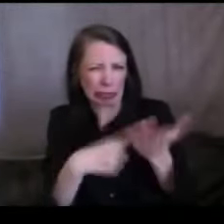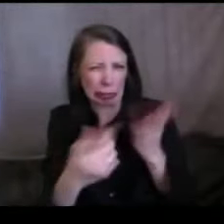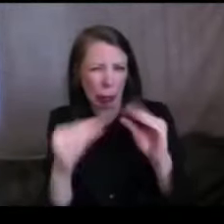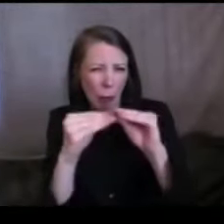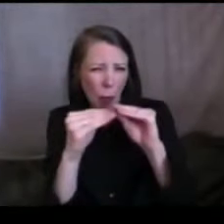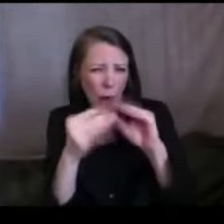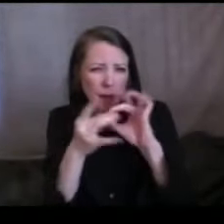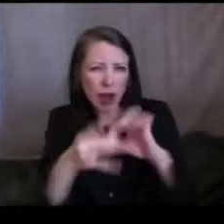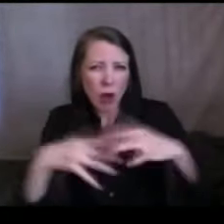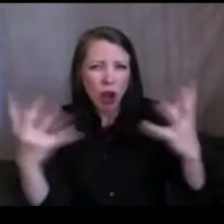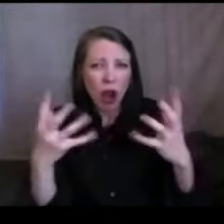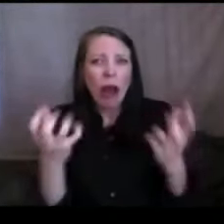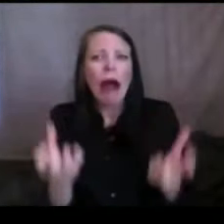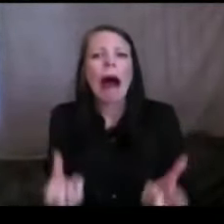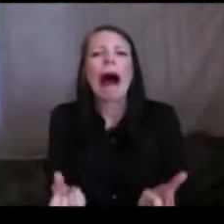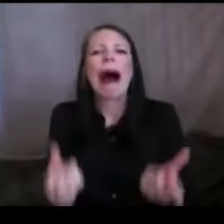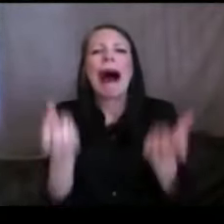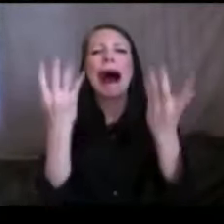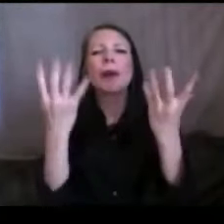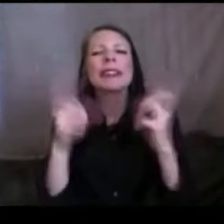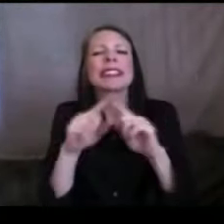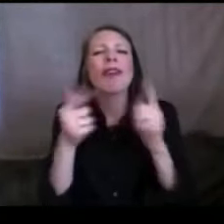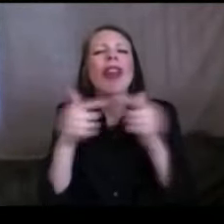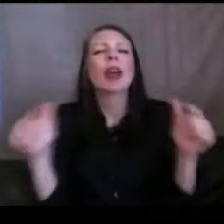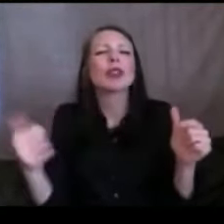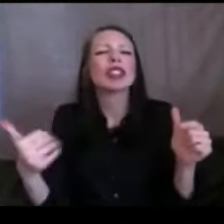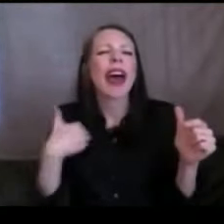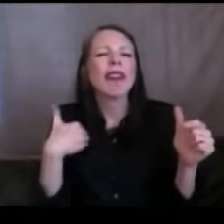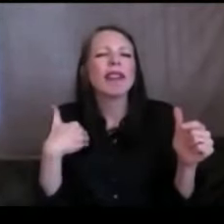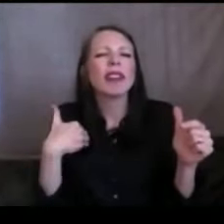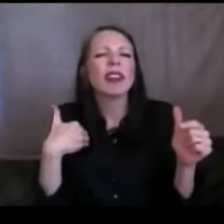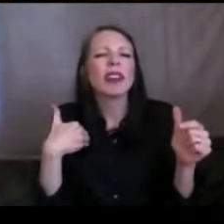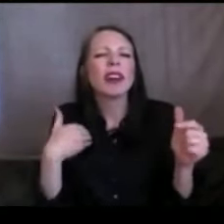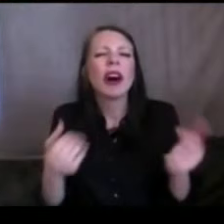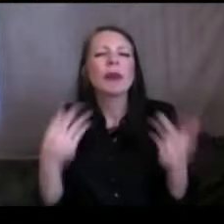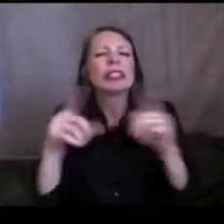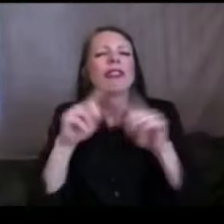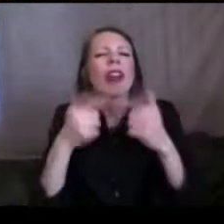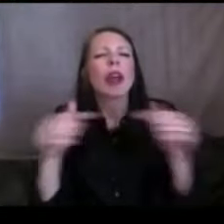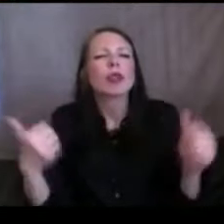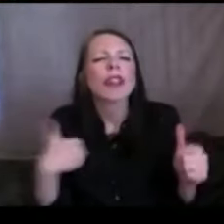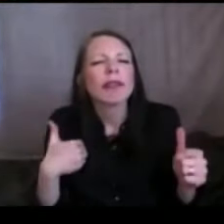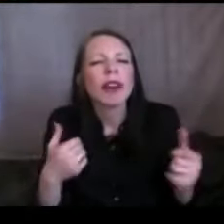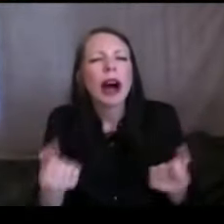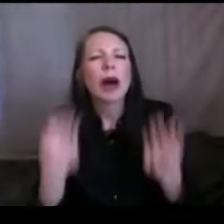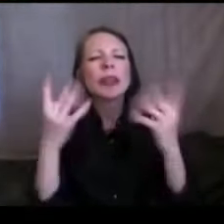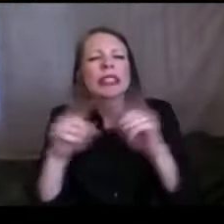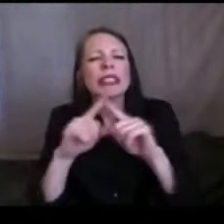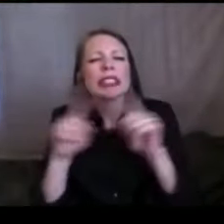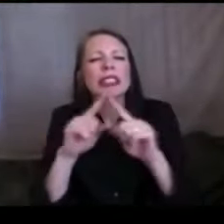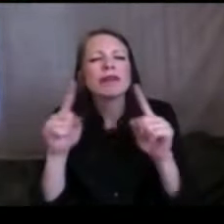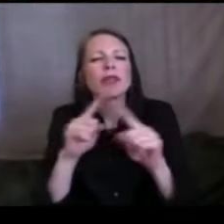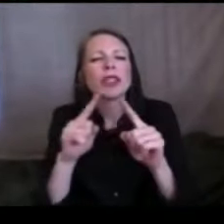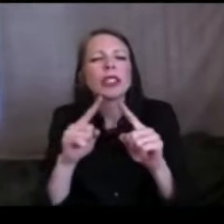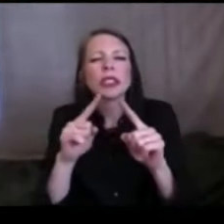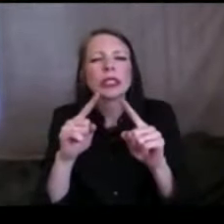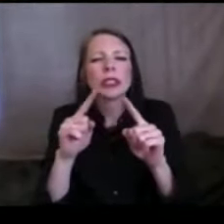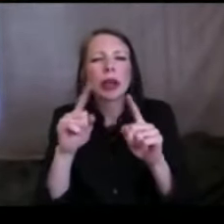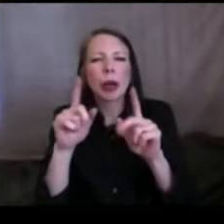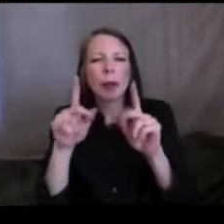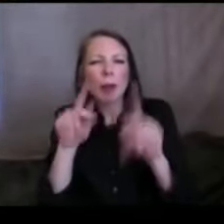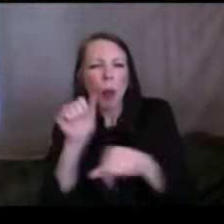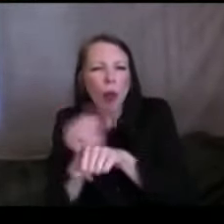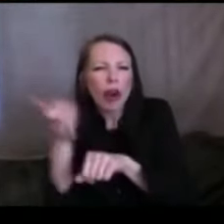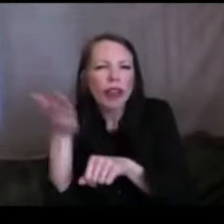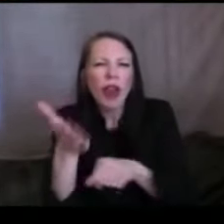about how many cultures and languages you have at your plants, and how many people you employ, and how you make